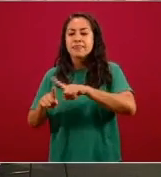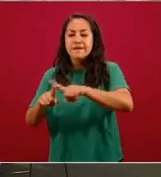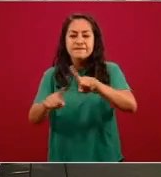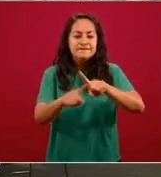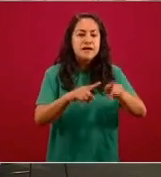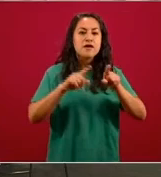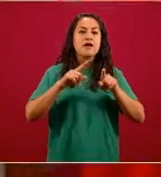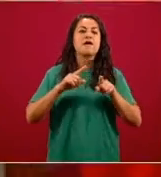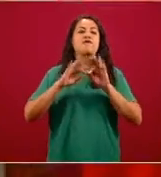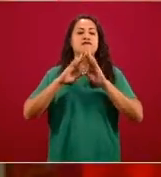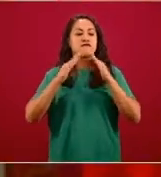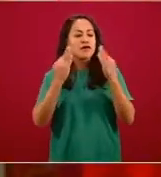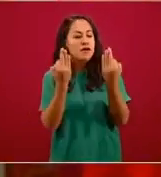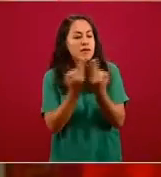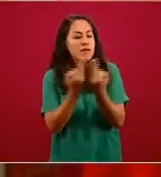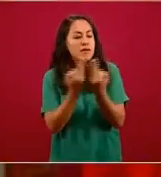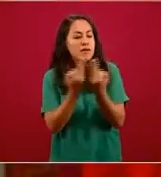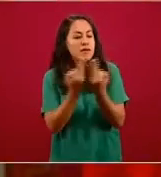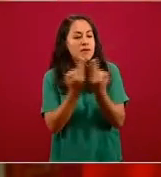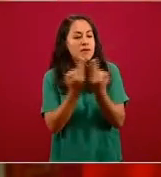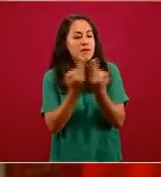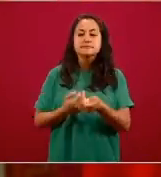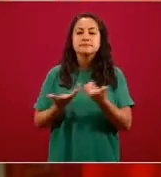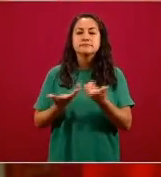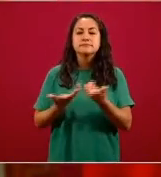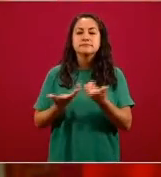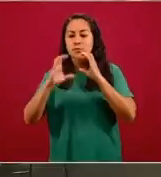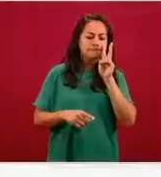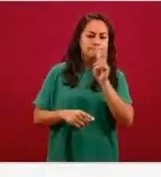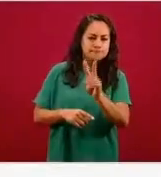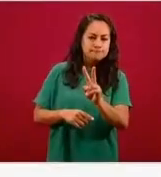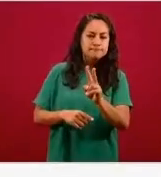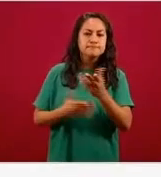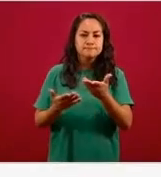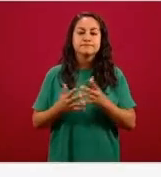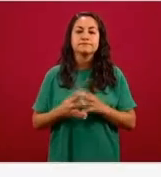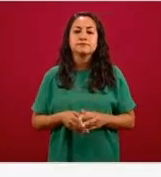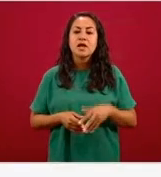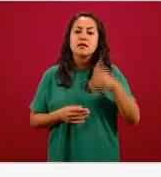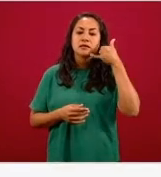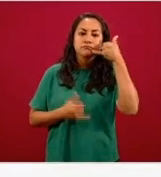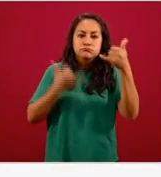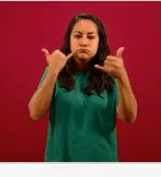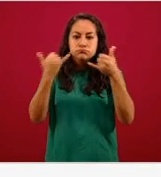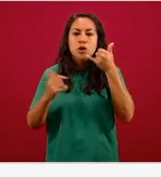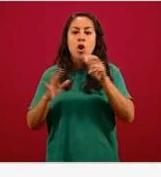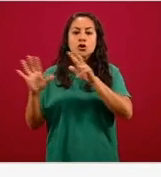contact with the citizens that we have engaged in